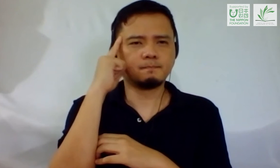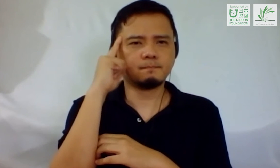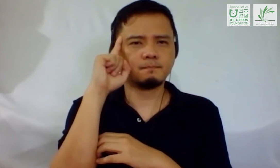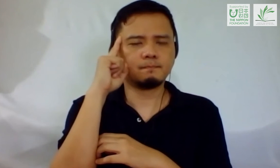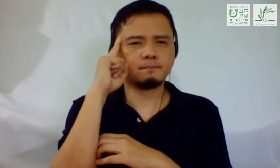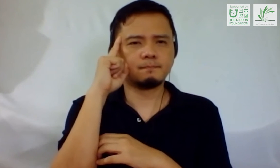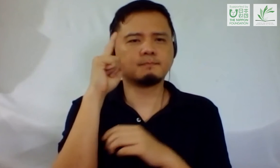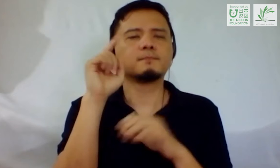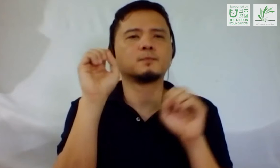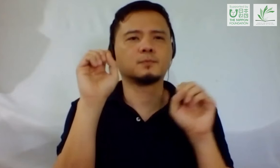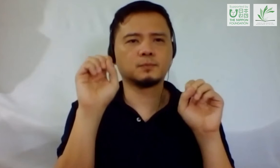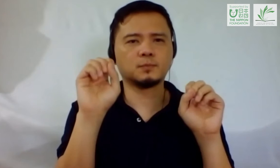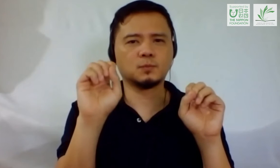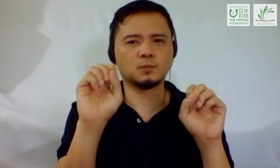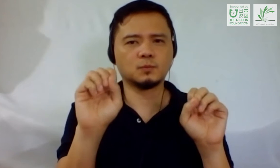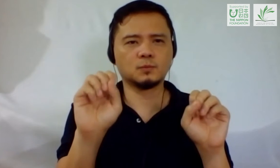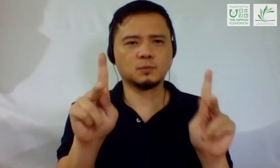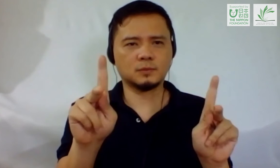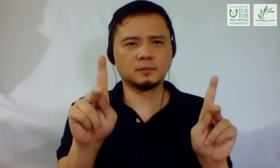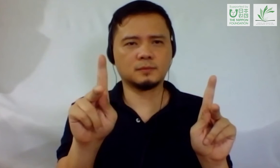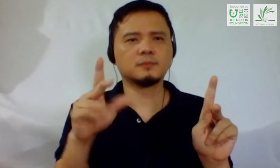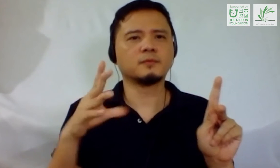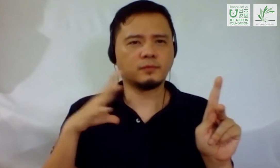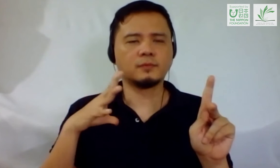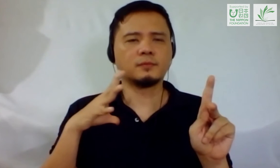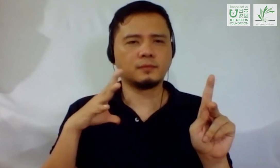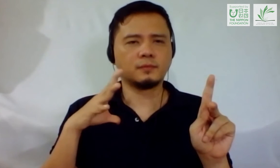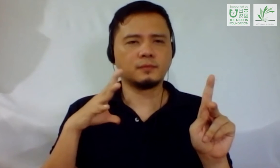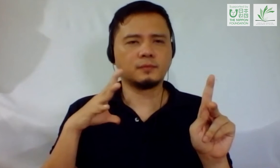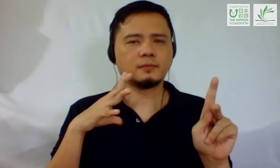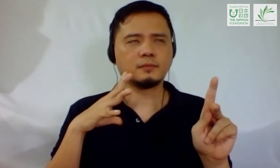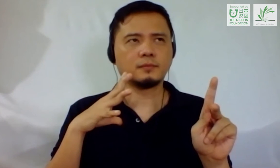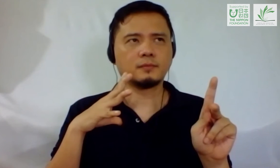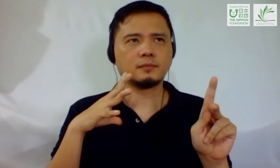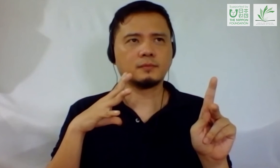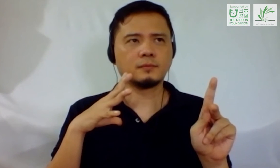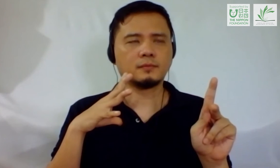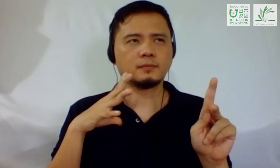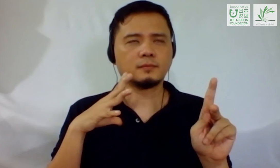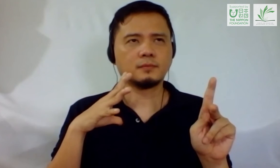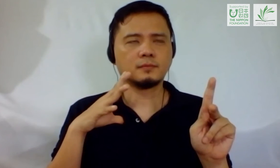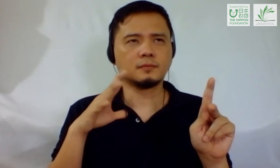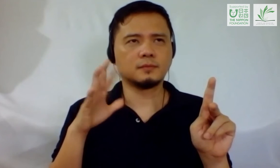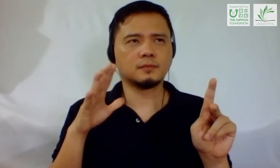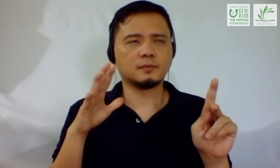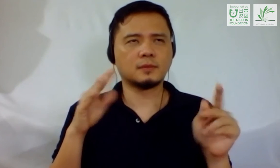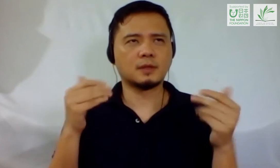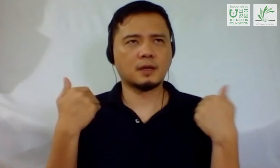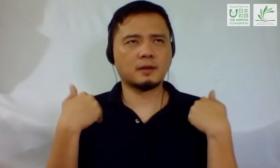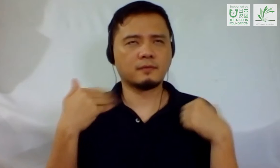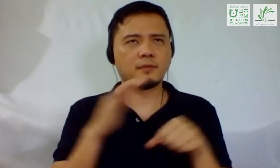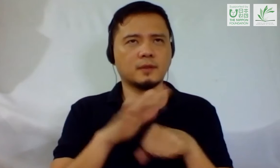Okay, we have a little bit more time, so no problem. But on the, sorry, on the